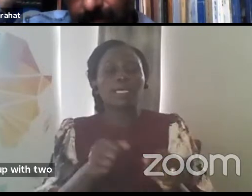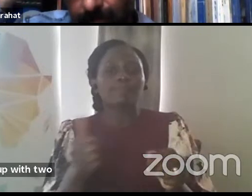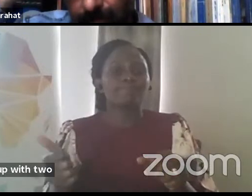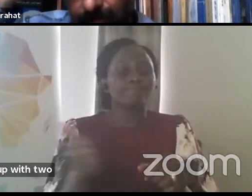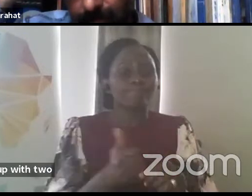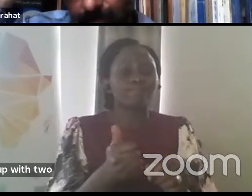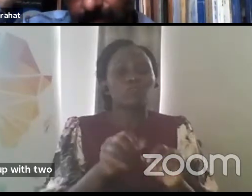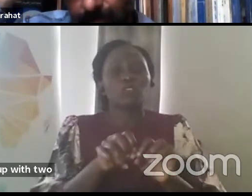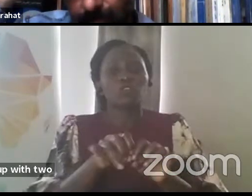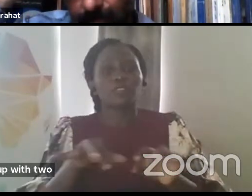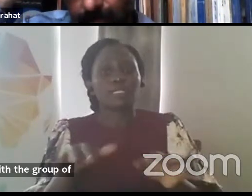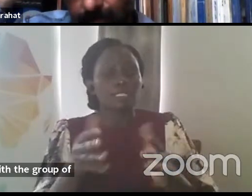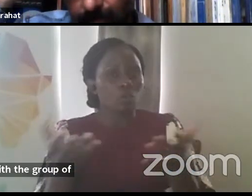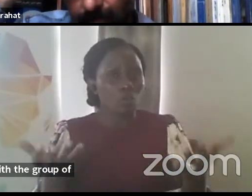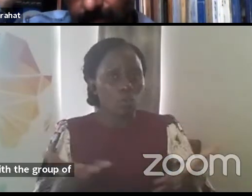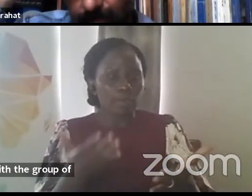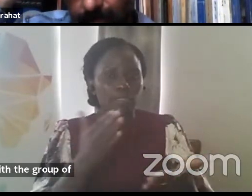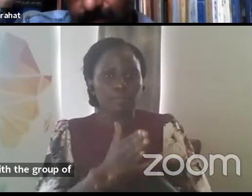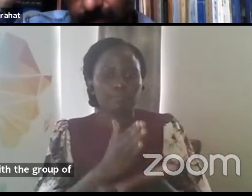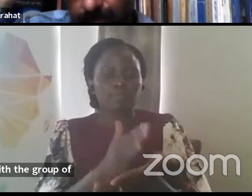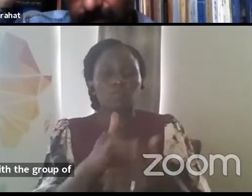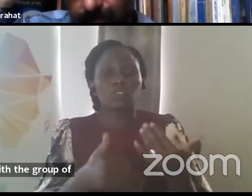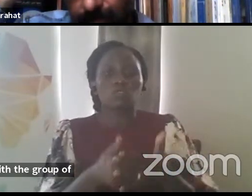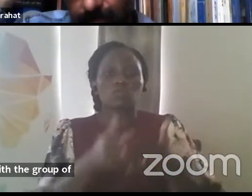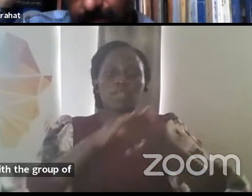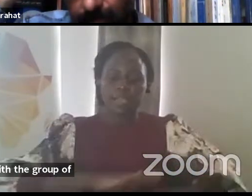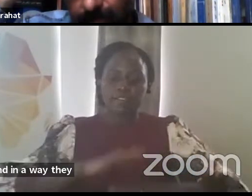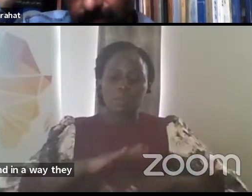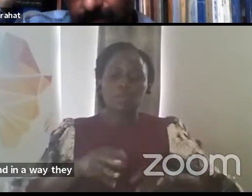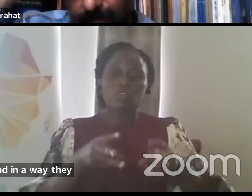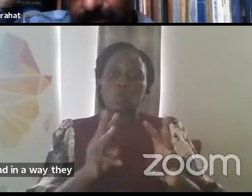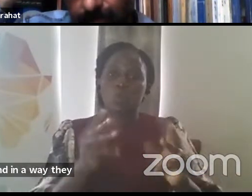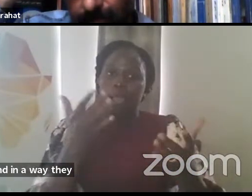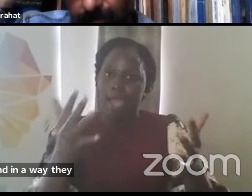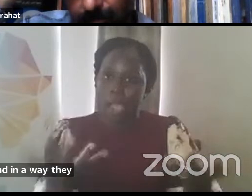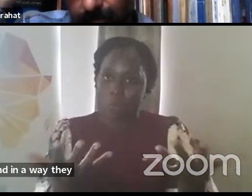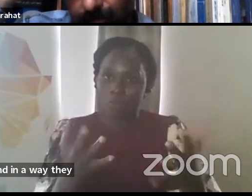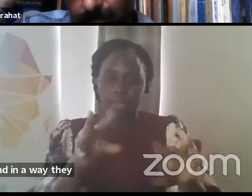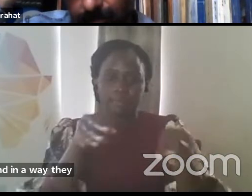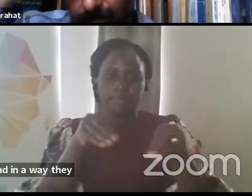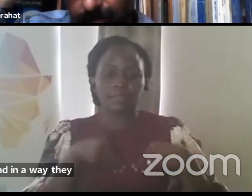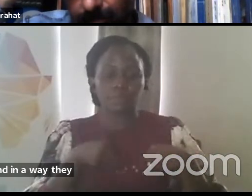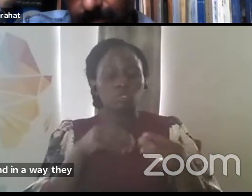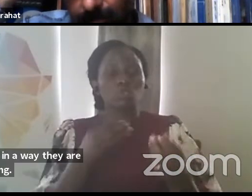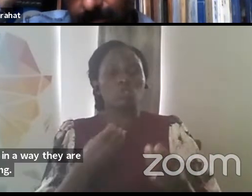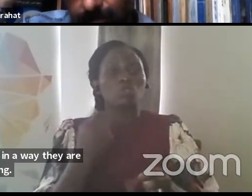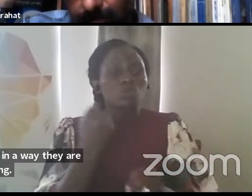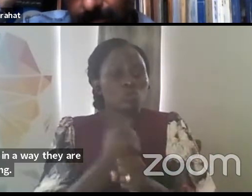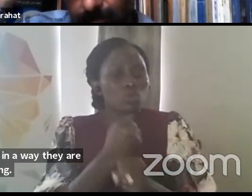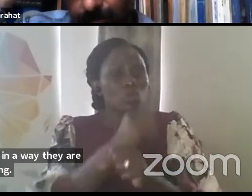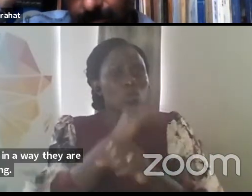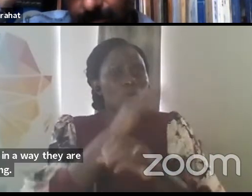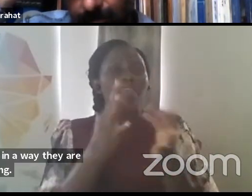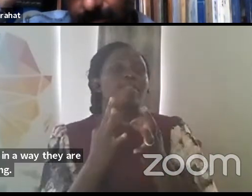society not being accountable, and in a way they are allowed to do everything. and in this case, I'm specifically